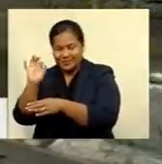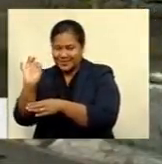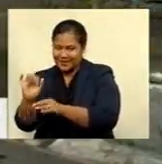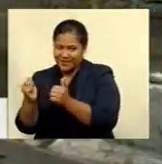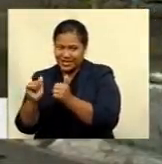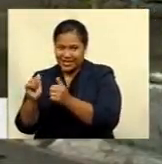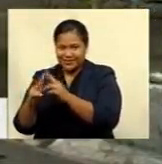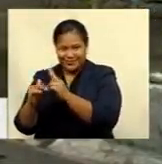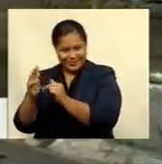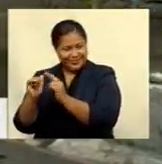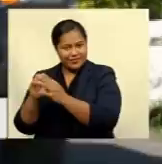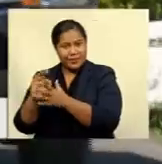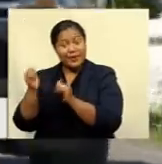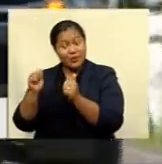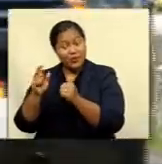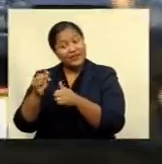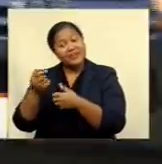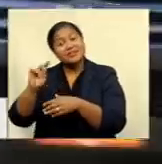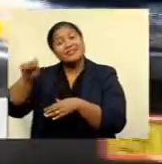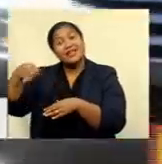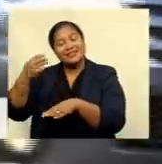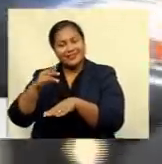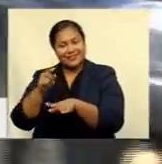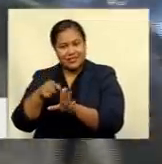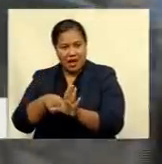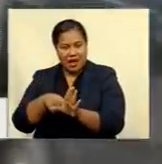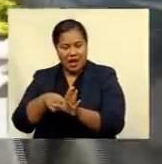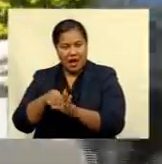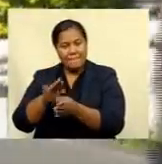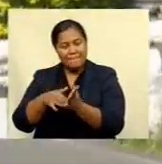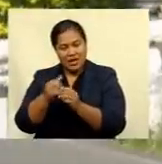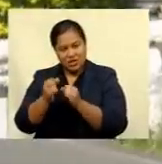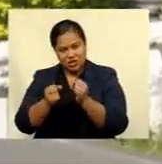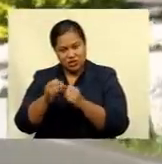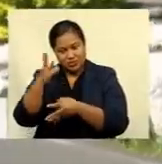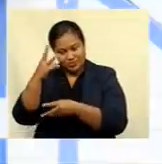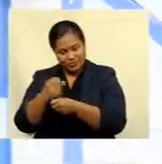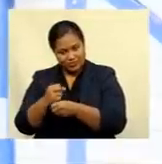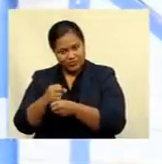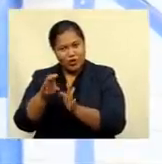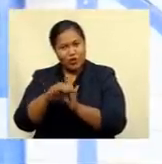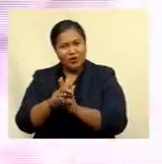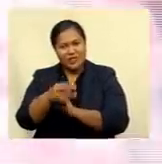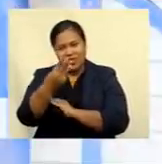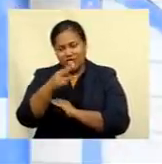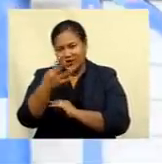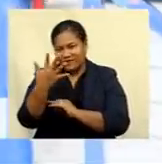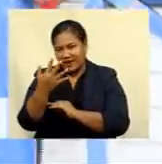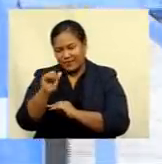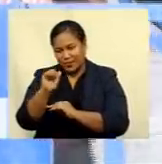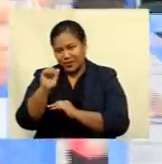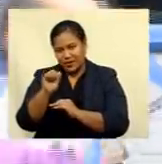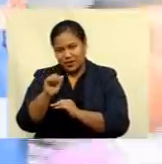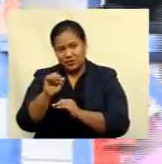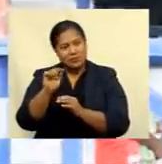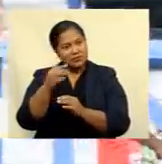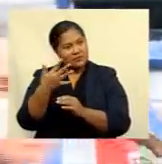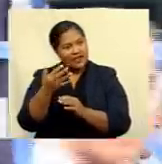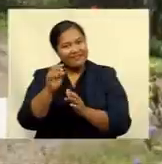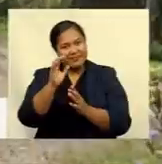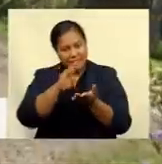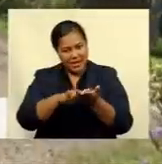fully complete by March next year at a total cost of $35.9 million. Work on the Nandi police station is